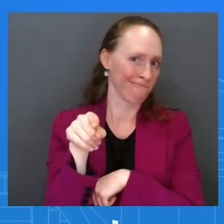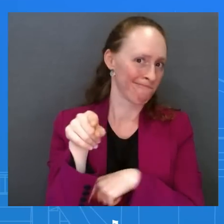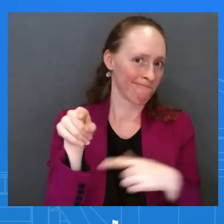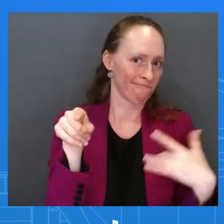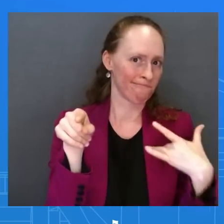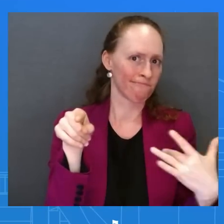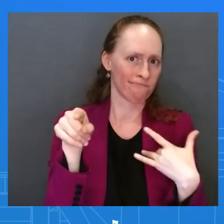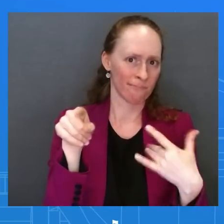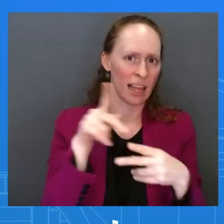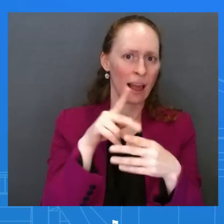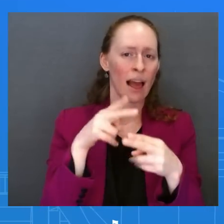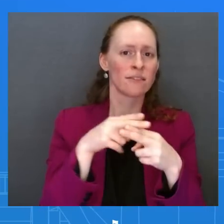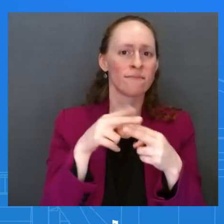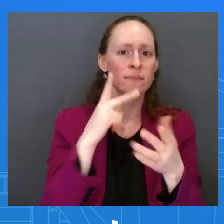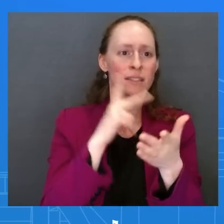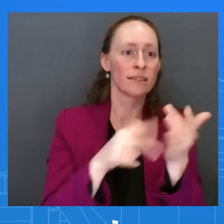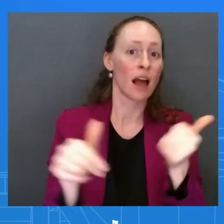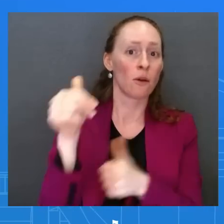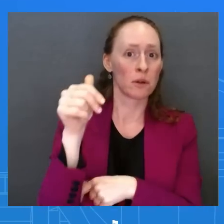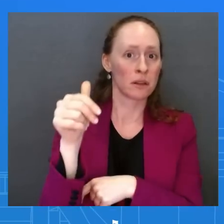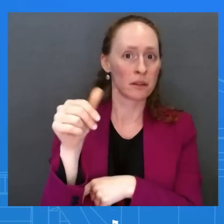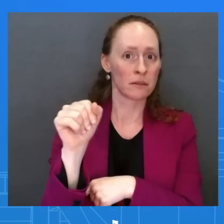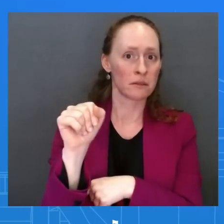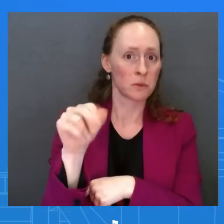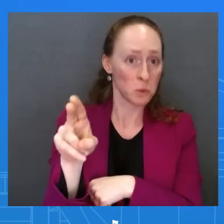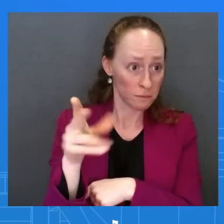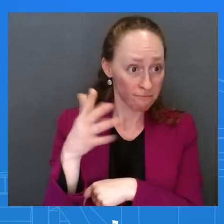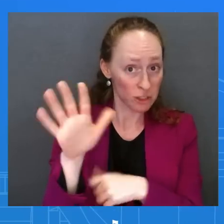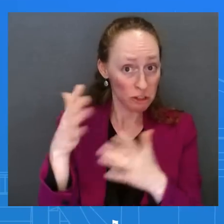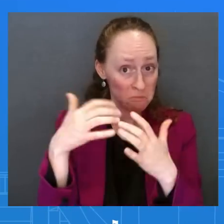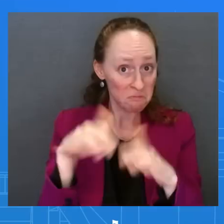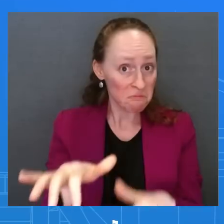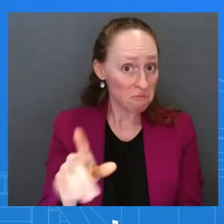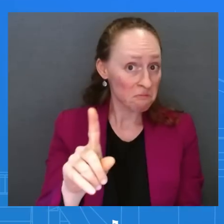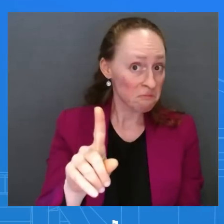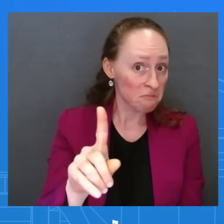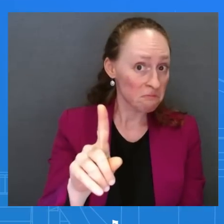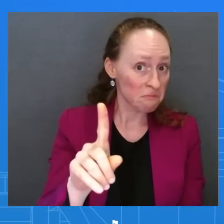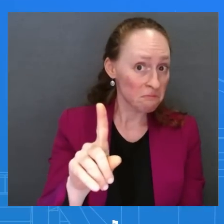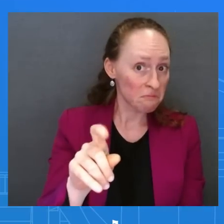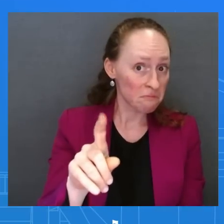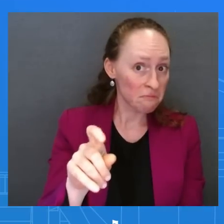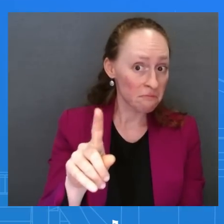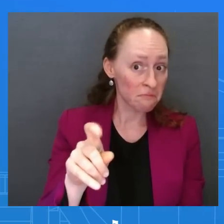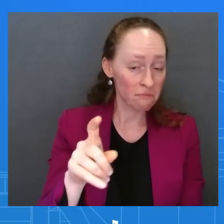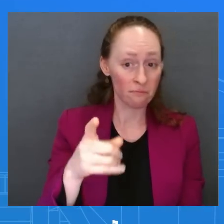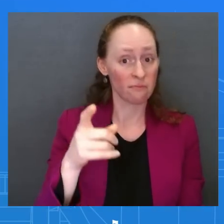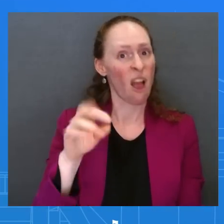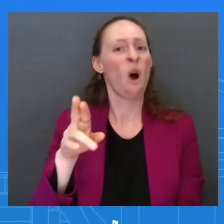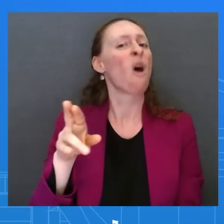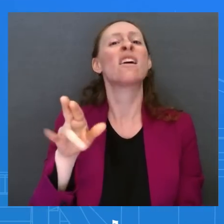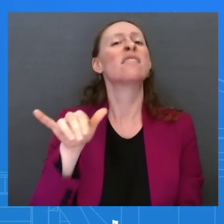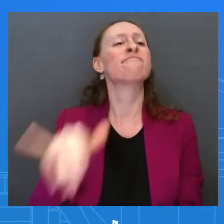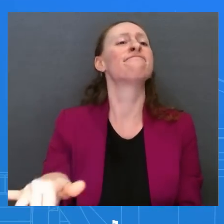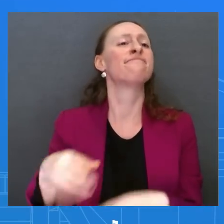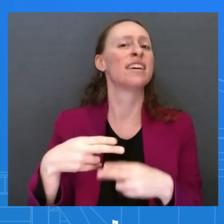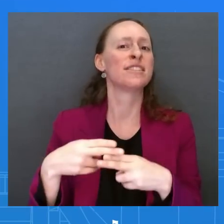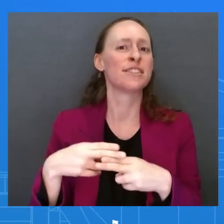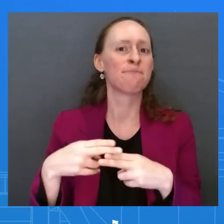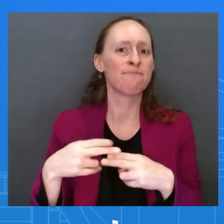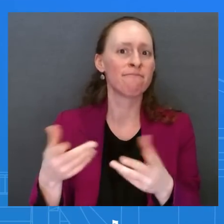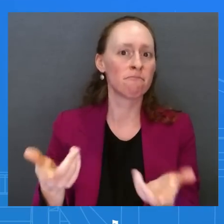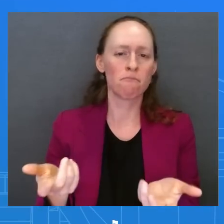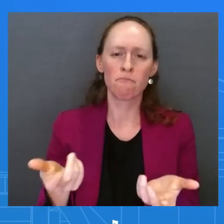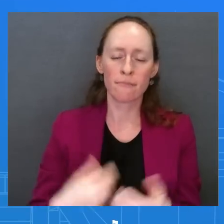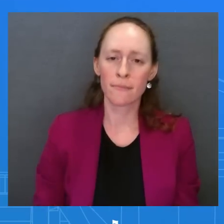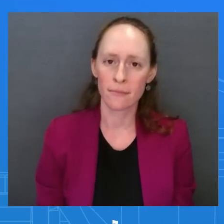that role in the acting? So as I've stated before, we believe that Julie Sue is highly qualified to be